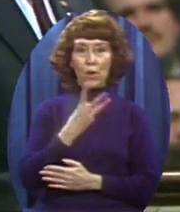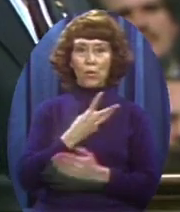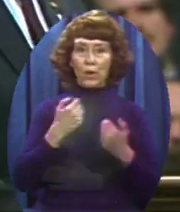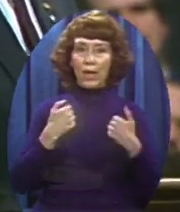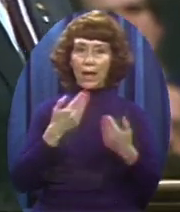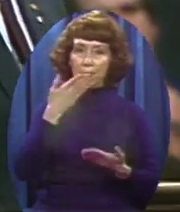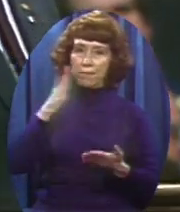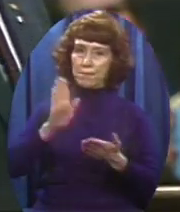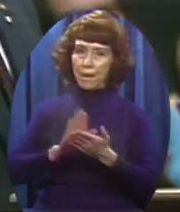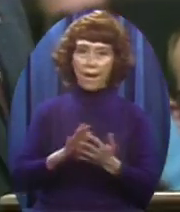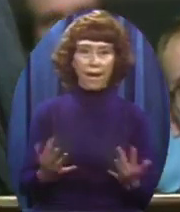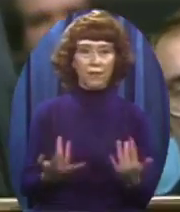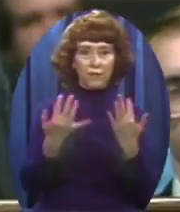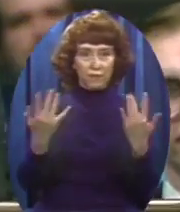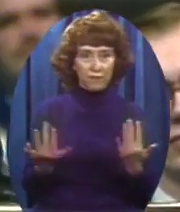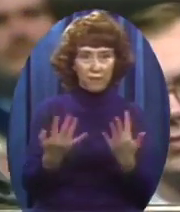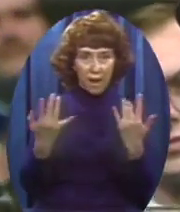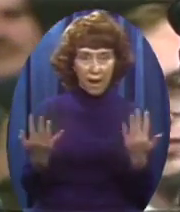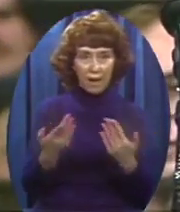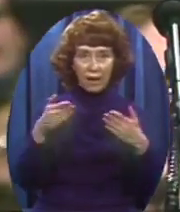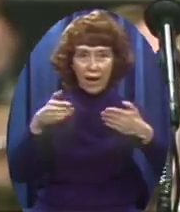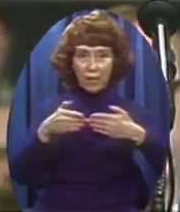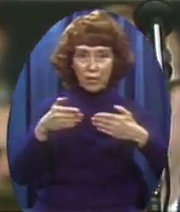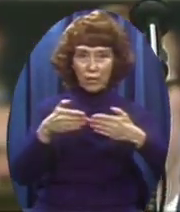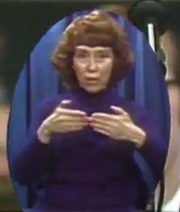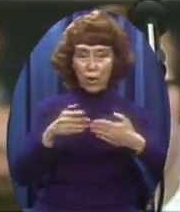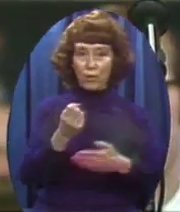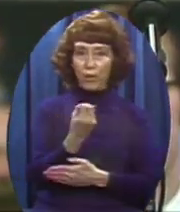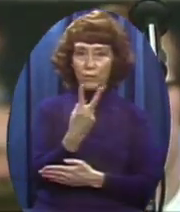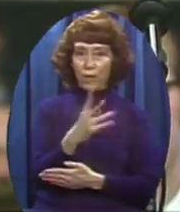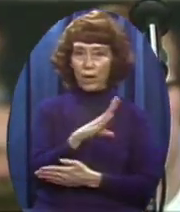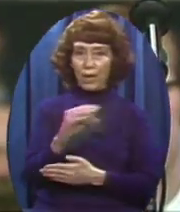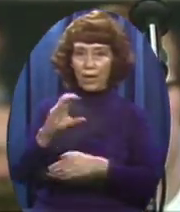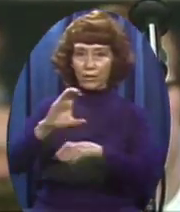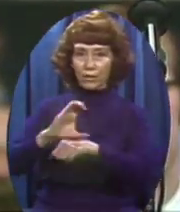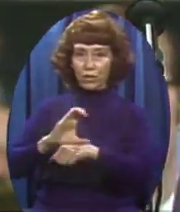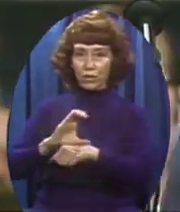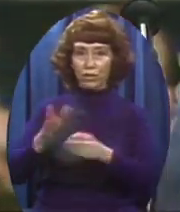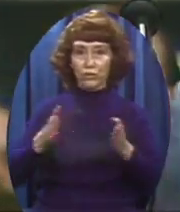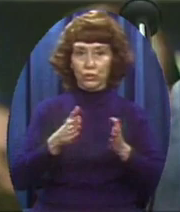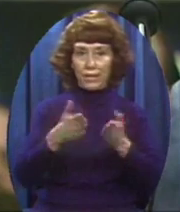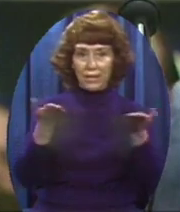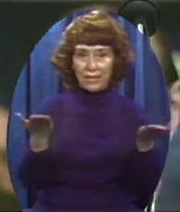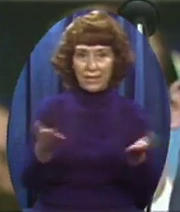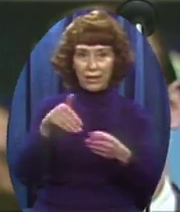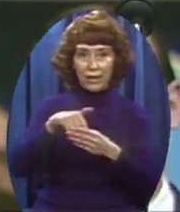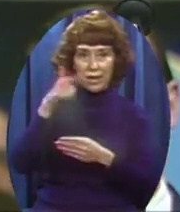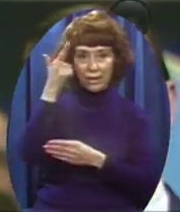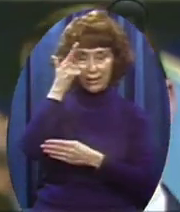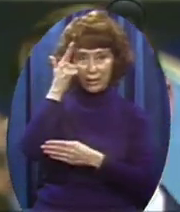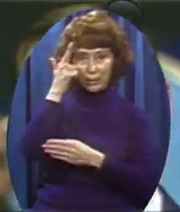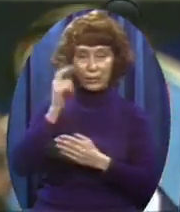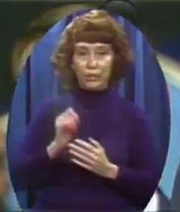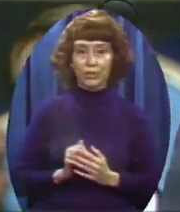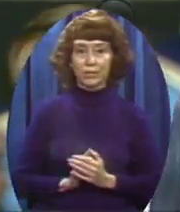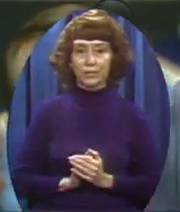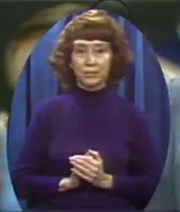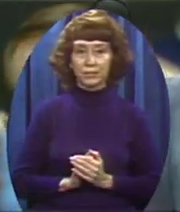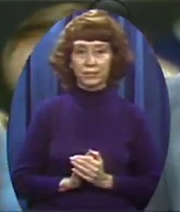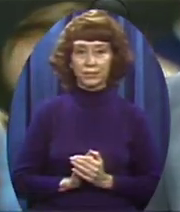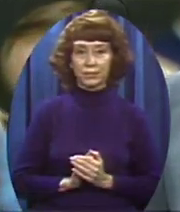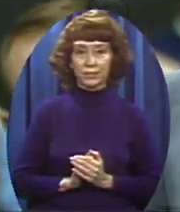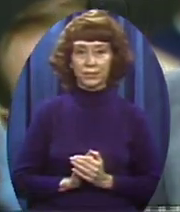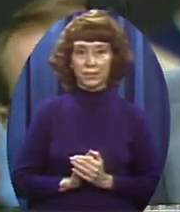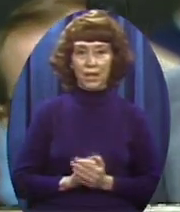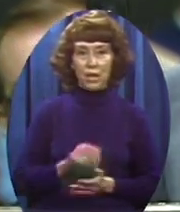terrific fire at the corner of 12th and Church Street, which was known as the Transit Bureau.